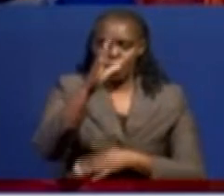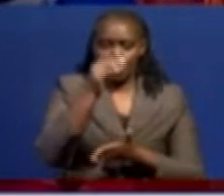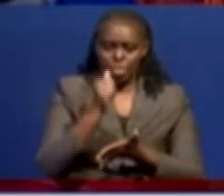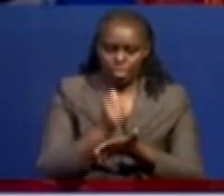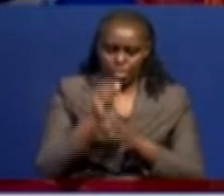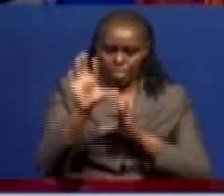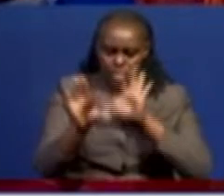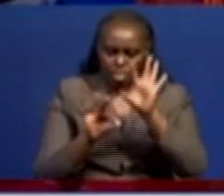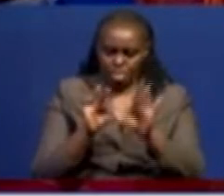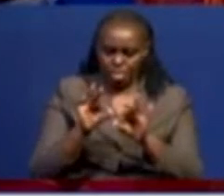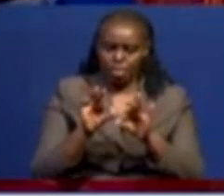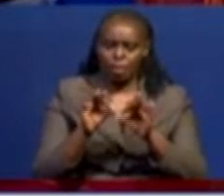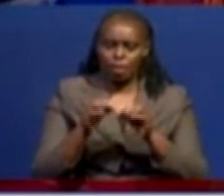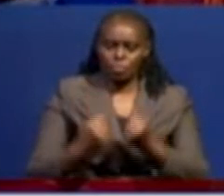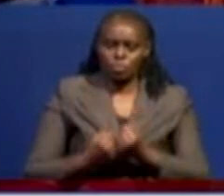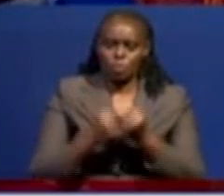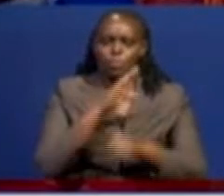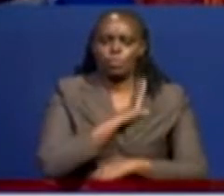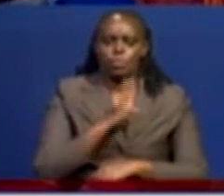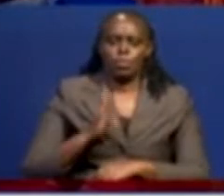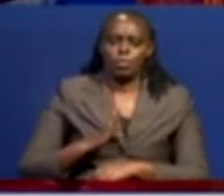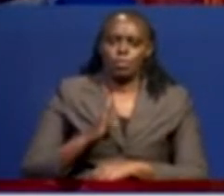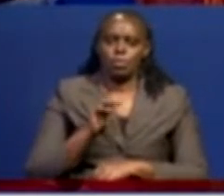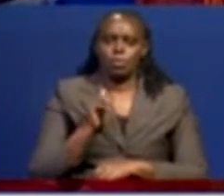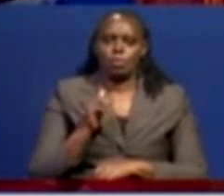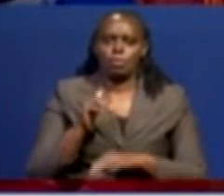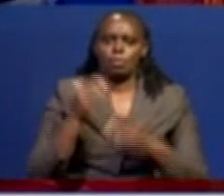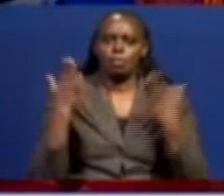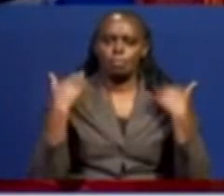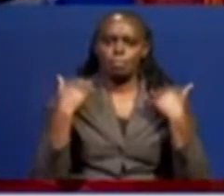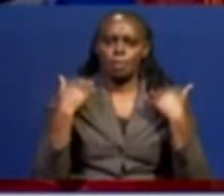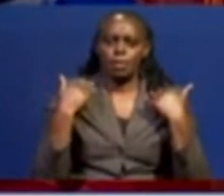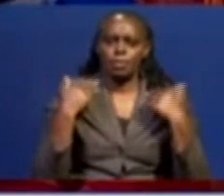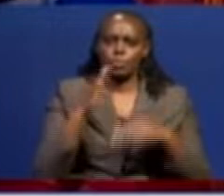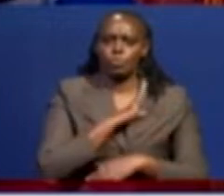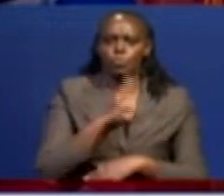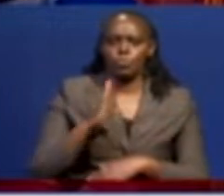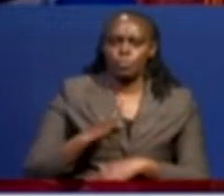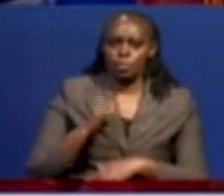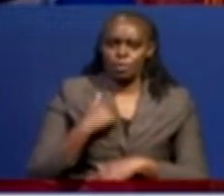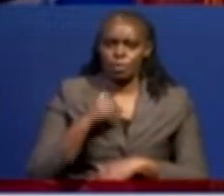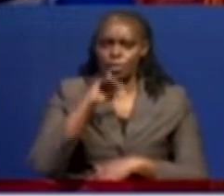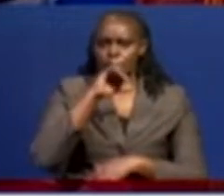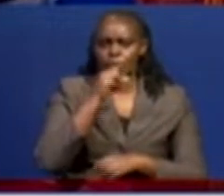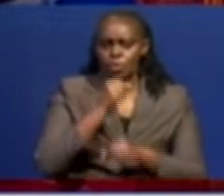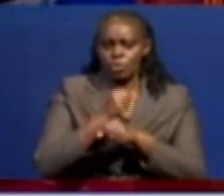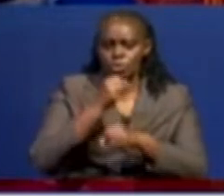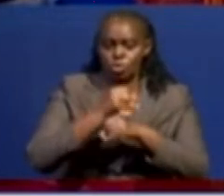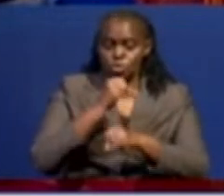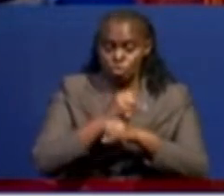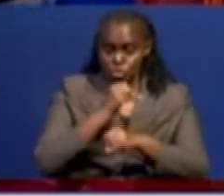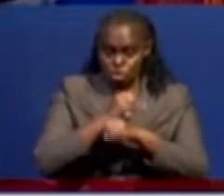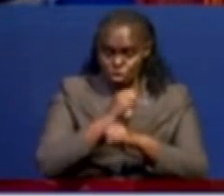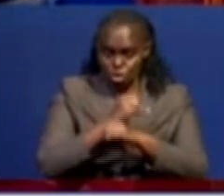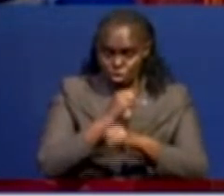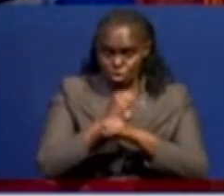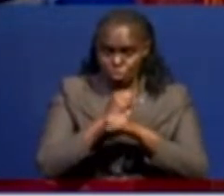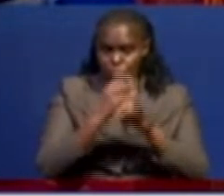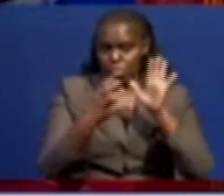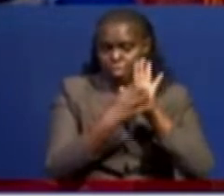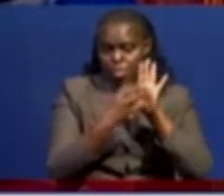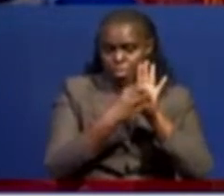the board to recruit on behalf of the board. So on this page we have a Meru County Revenue Board job